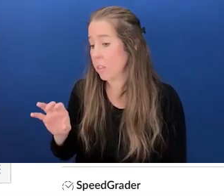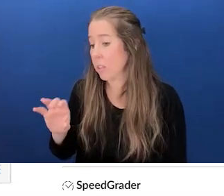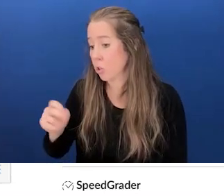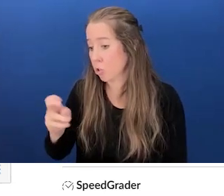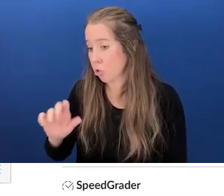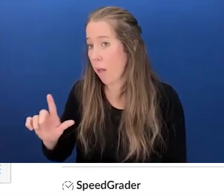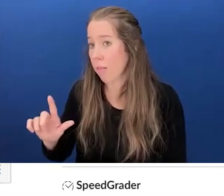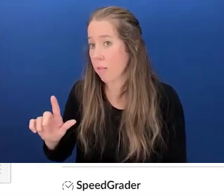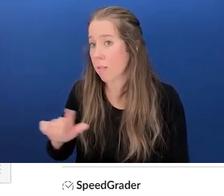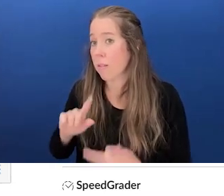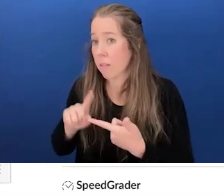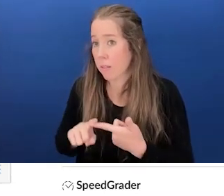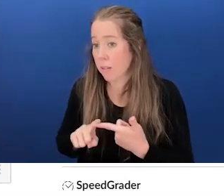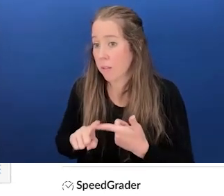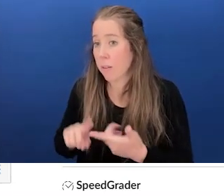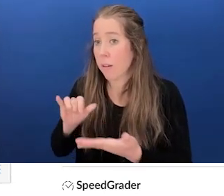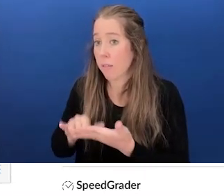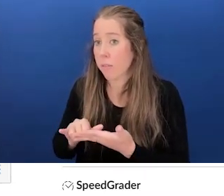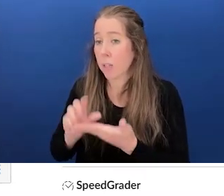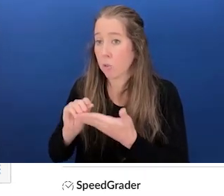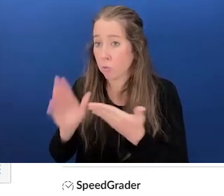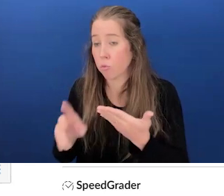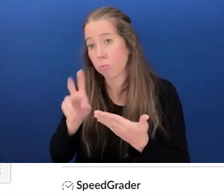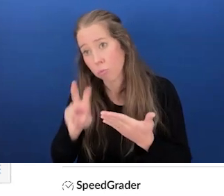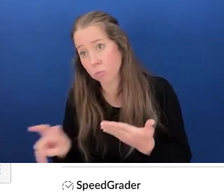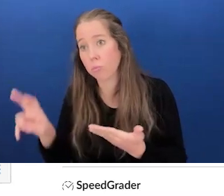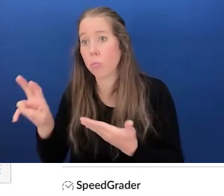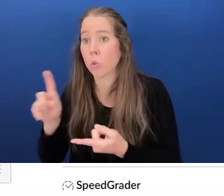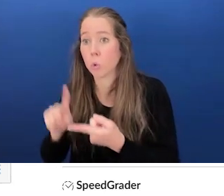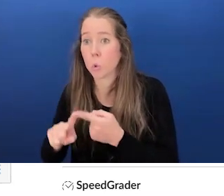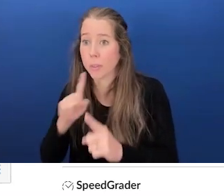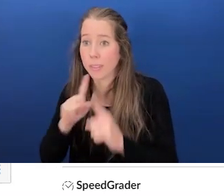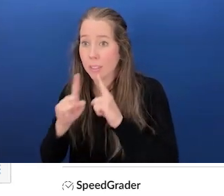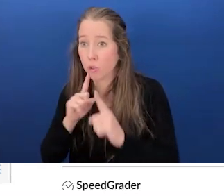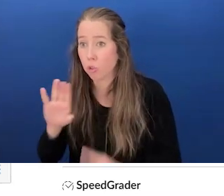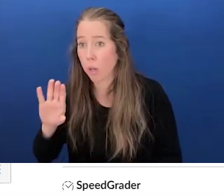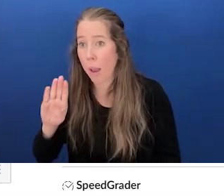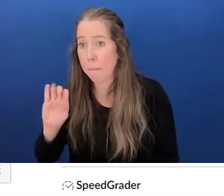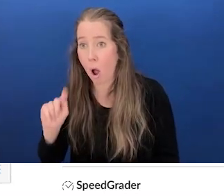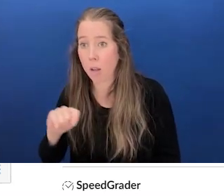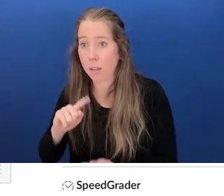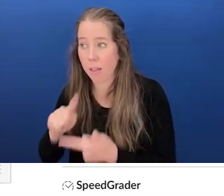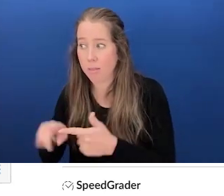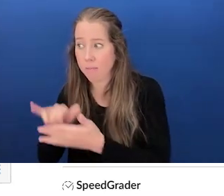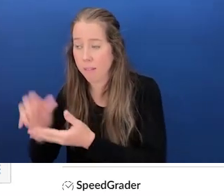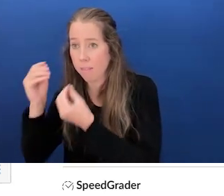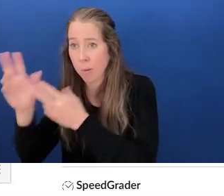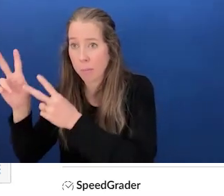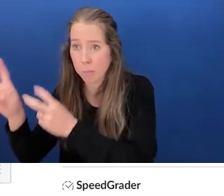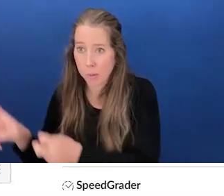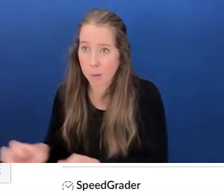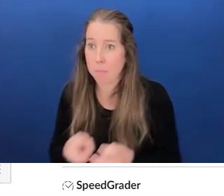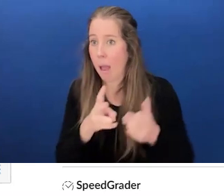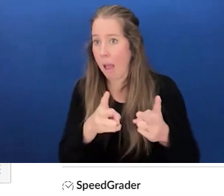then send that student to the chatbot, have them interact there, and bring that information back to Canvas?